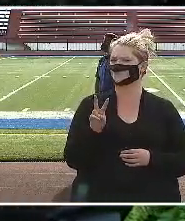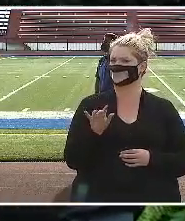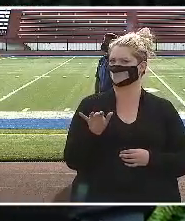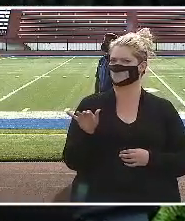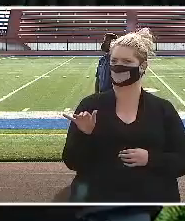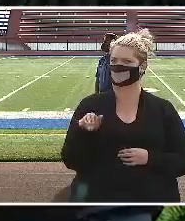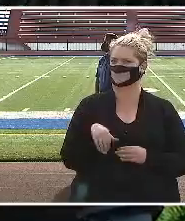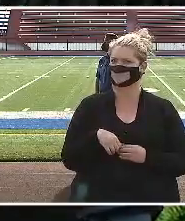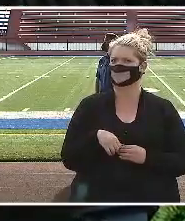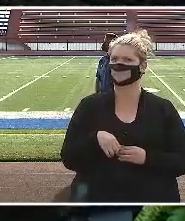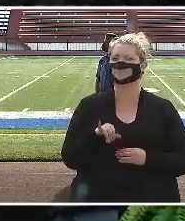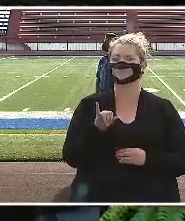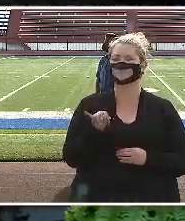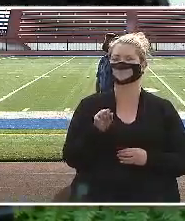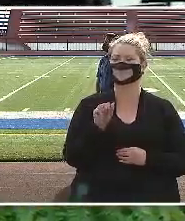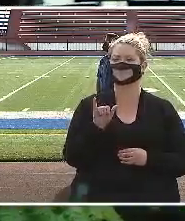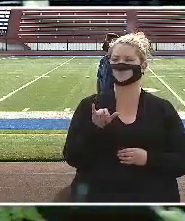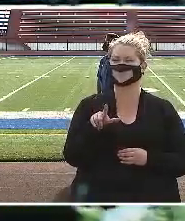Jalen White.